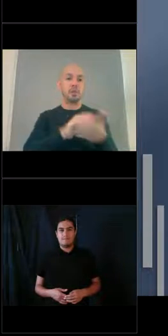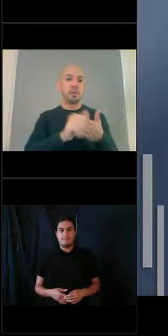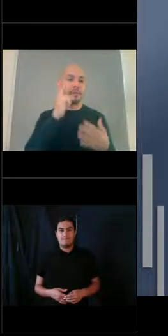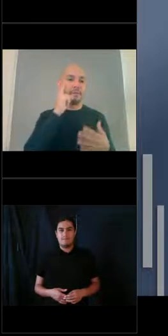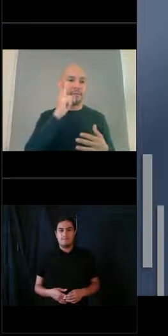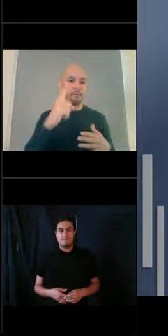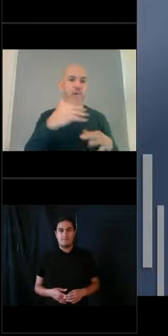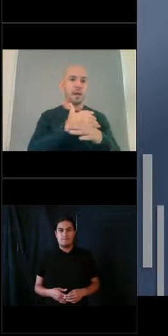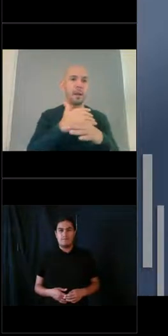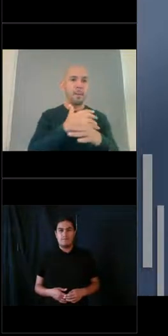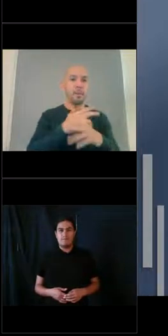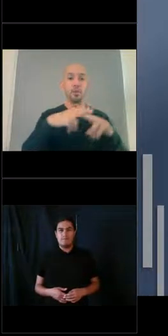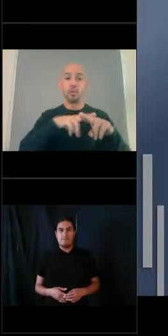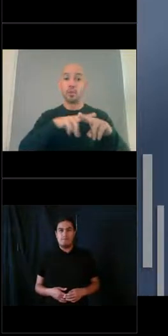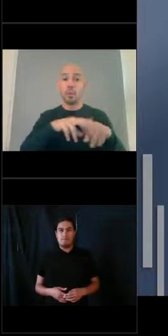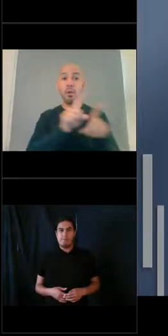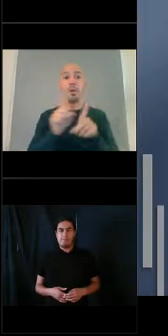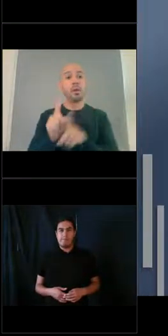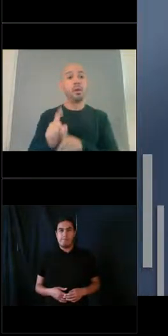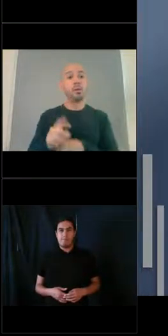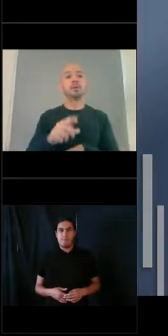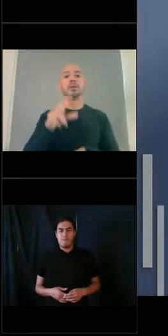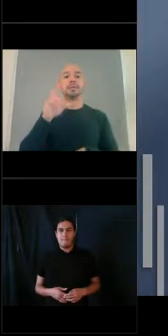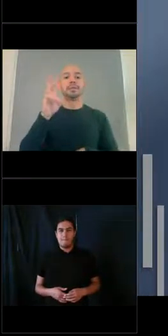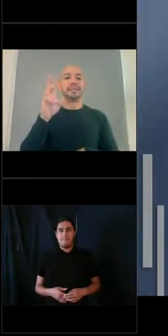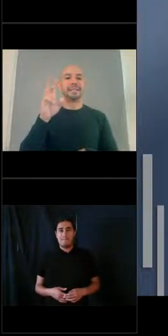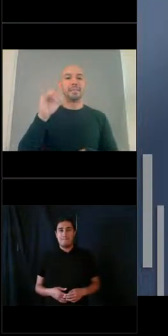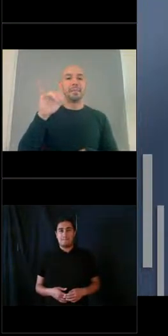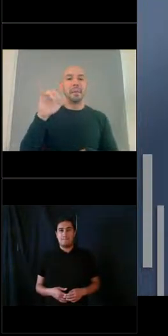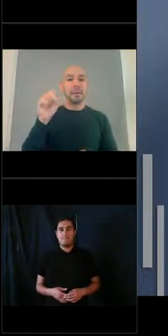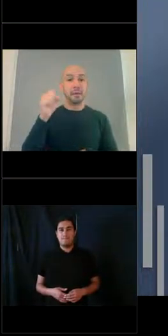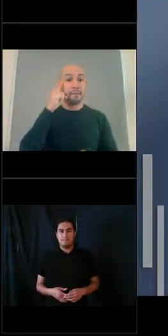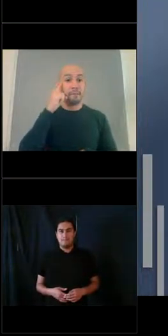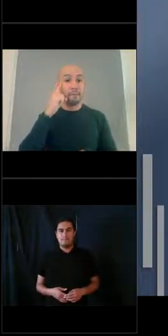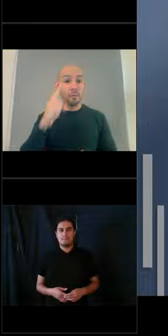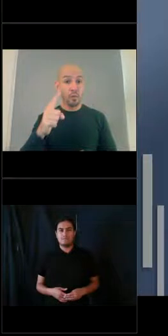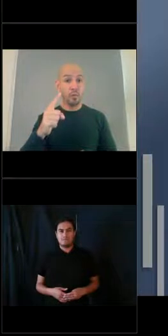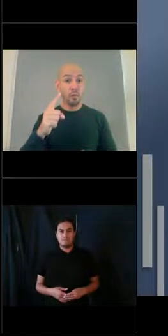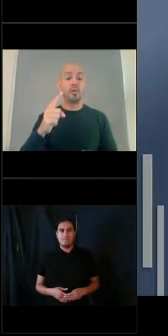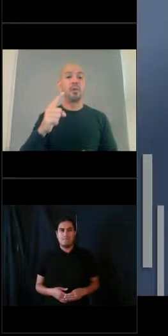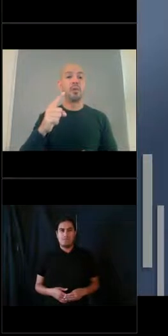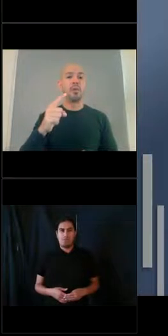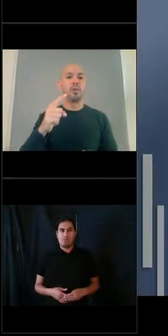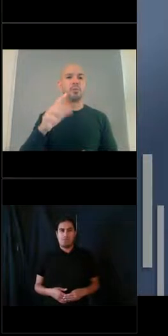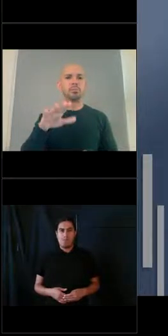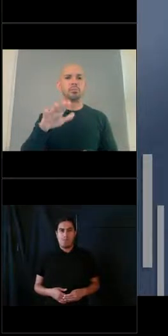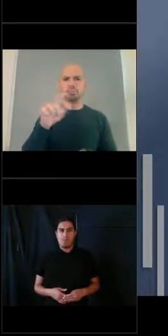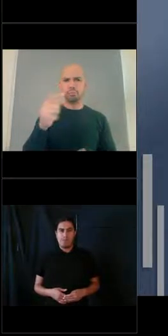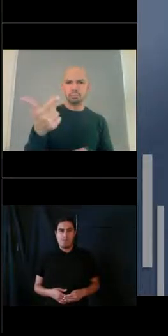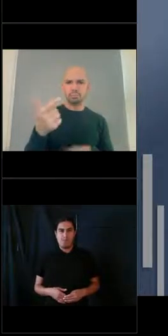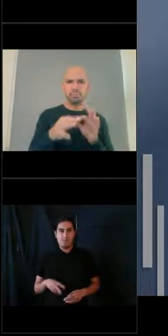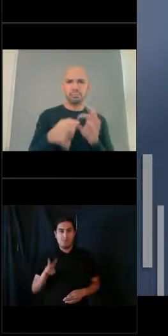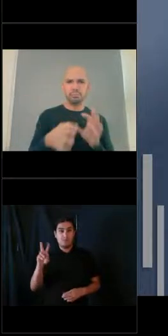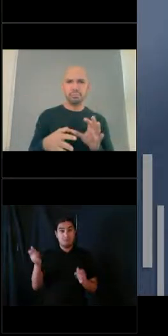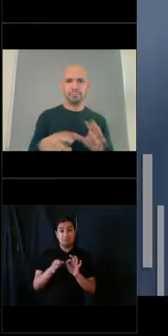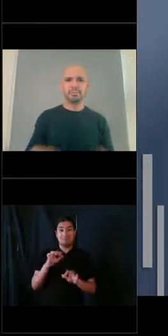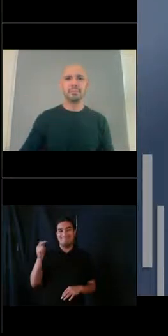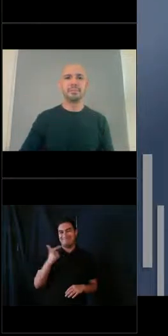billion in the transit internet city rail capital program plus another 2 billion in each of the following two fiscal years for a total of